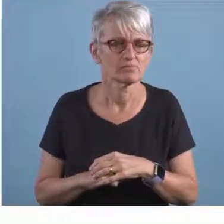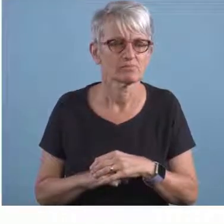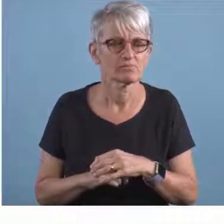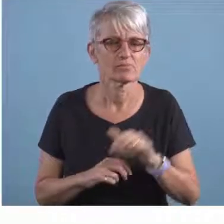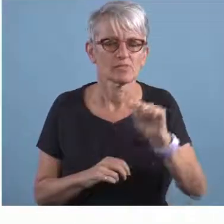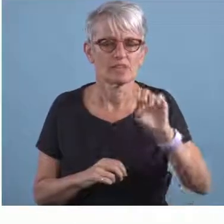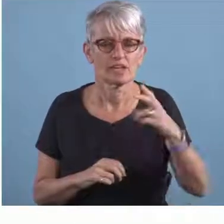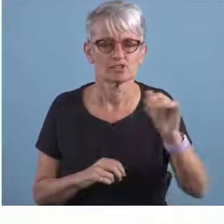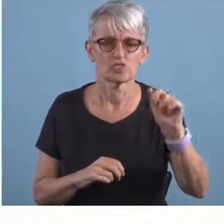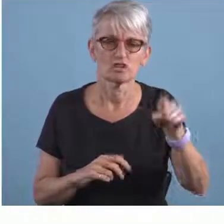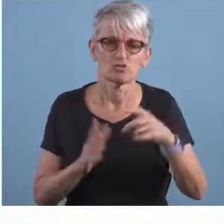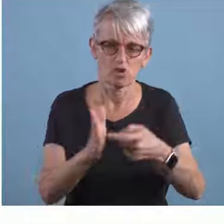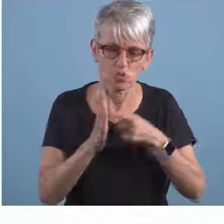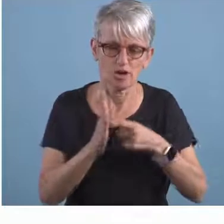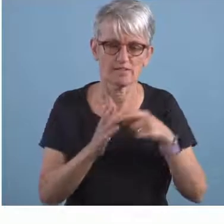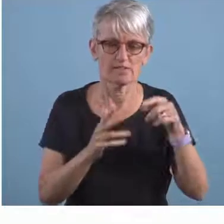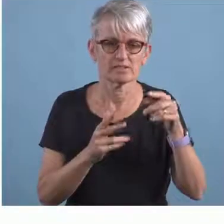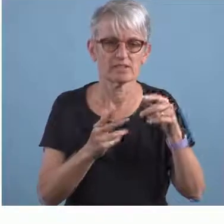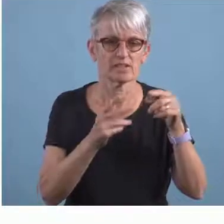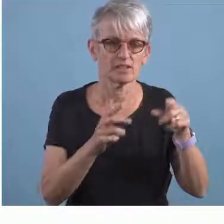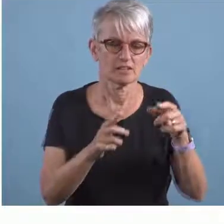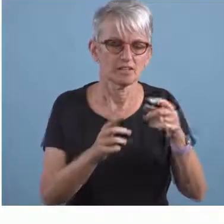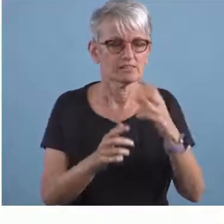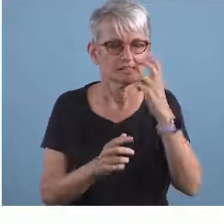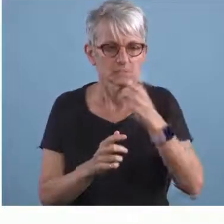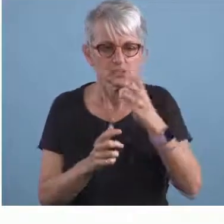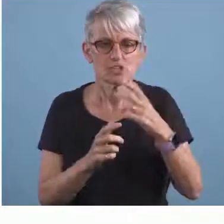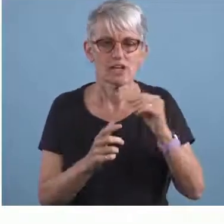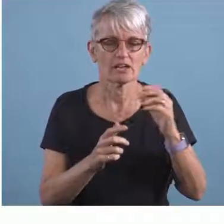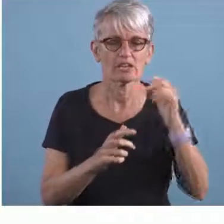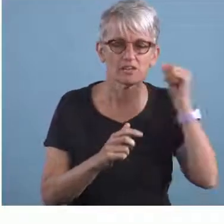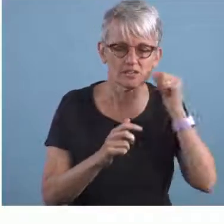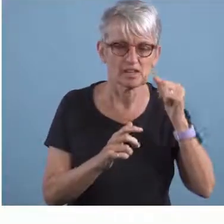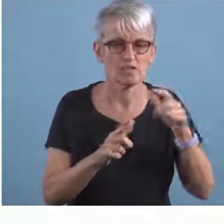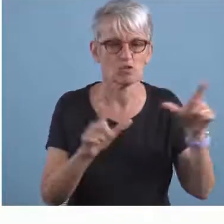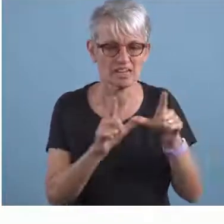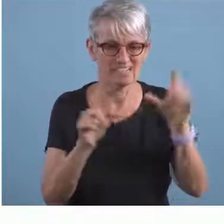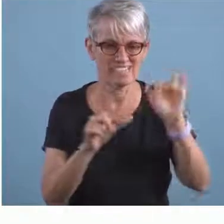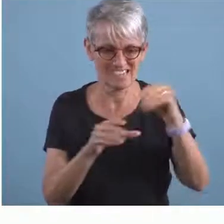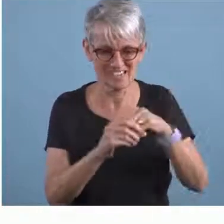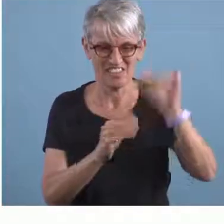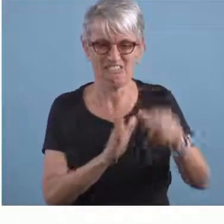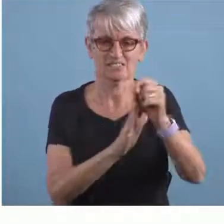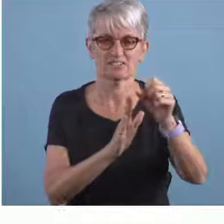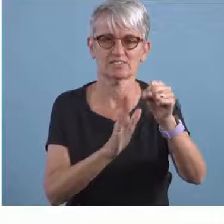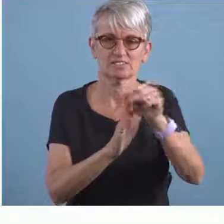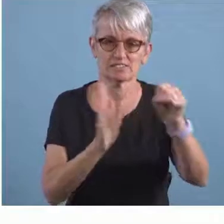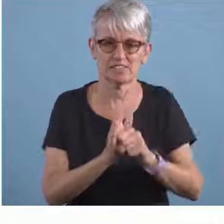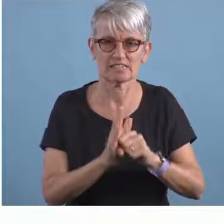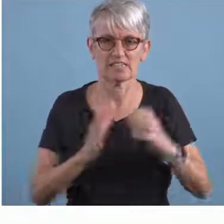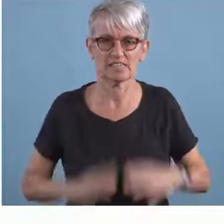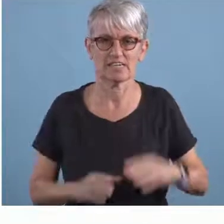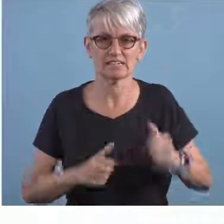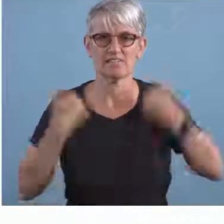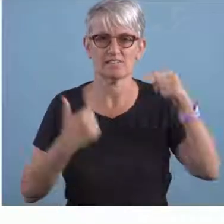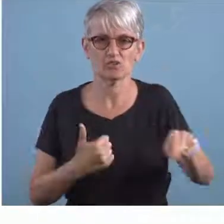speech-language pathologists and audiologists to be licensed in the state in which the client resides. So we do